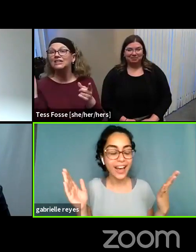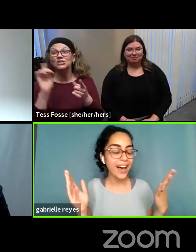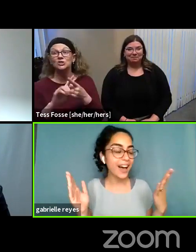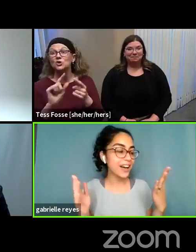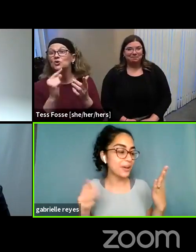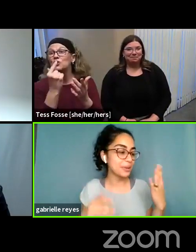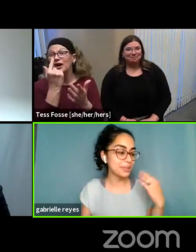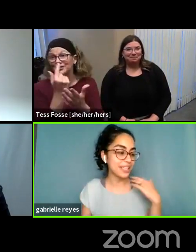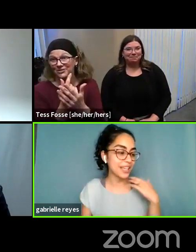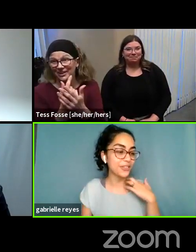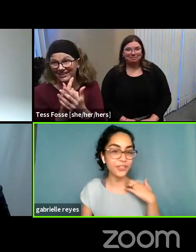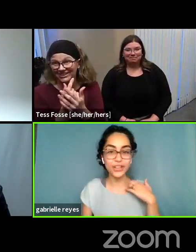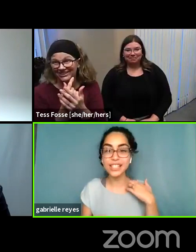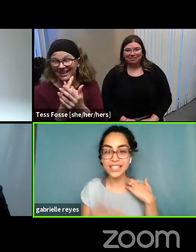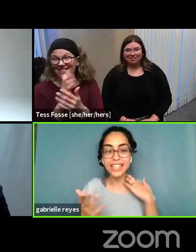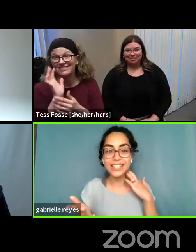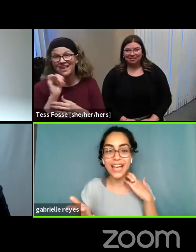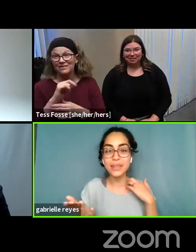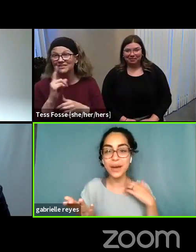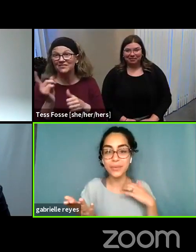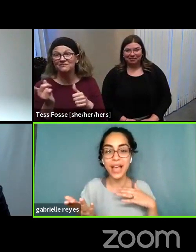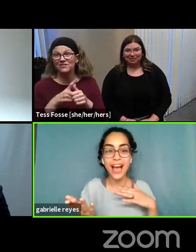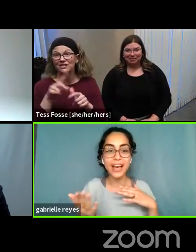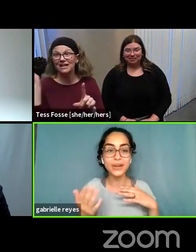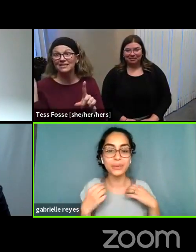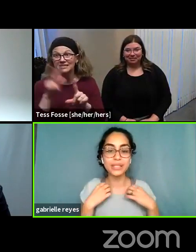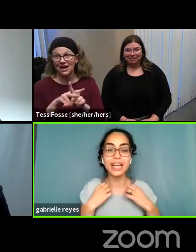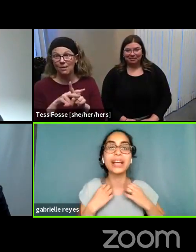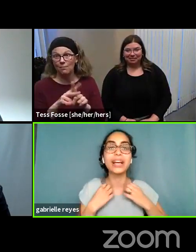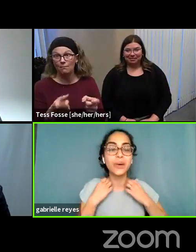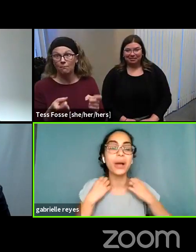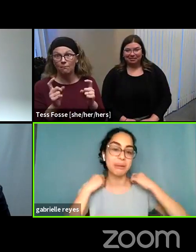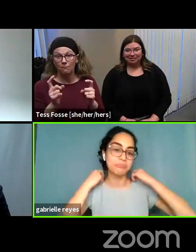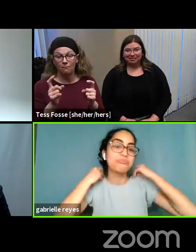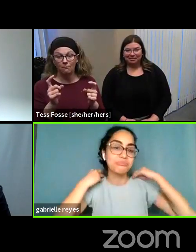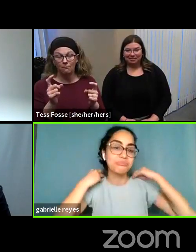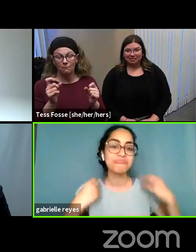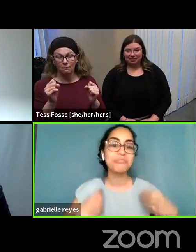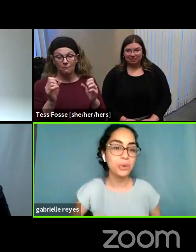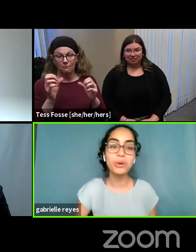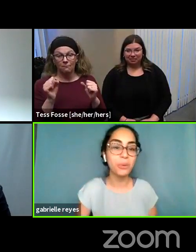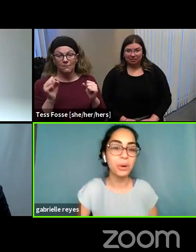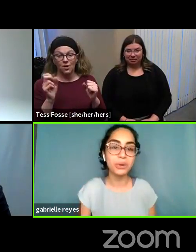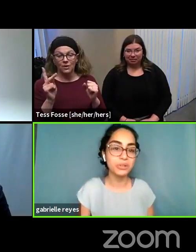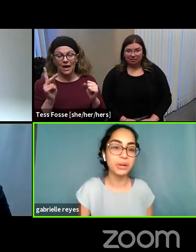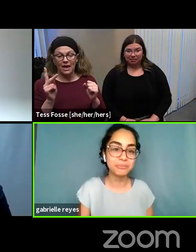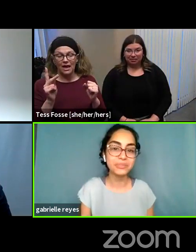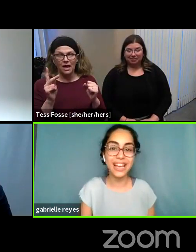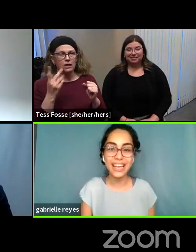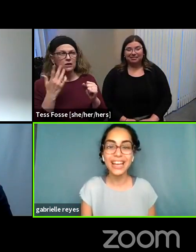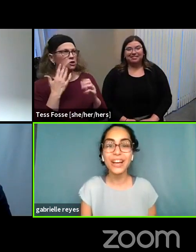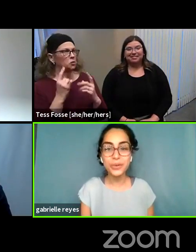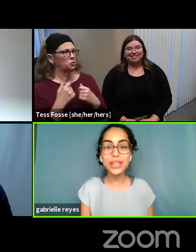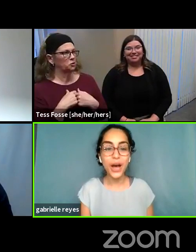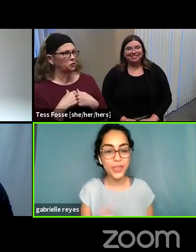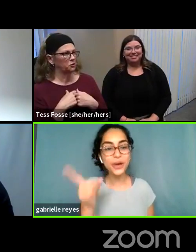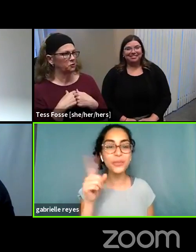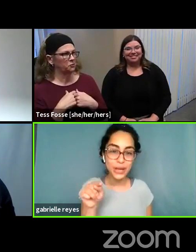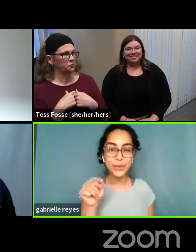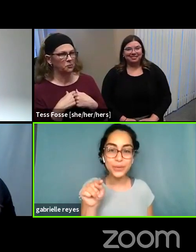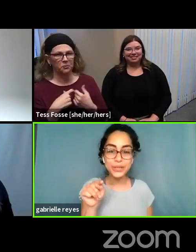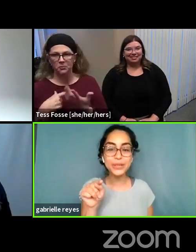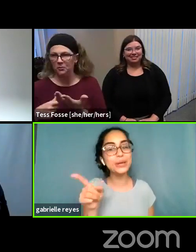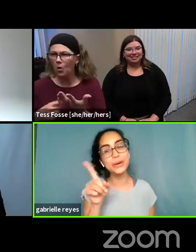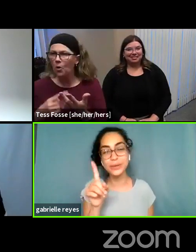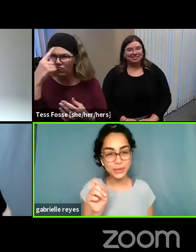graduation. It was like the first assignment that we had. It was like, okay, we don't know what we're doing. Like we thought that